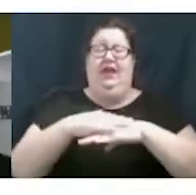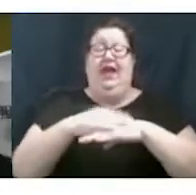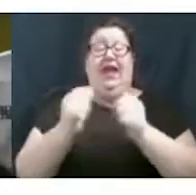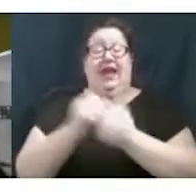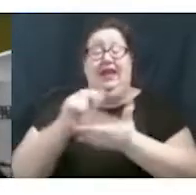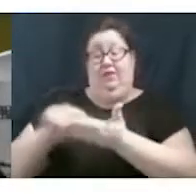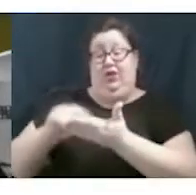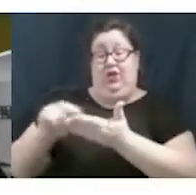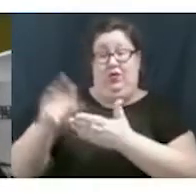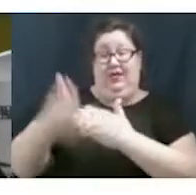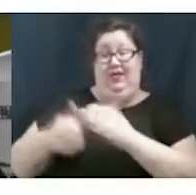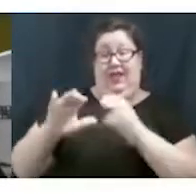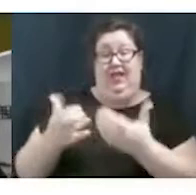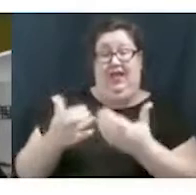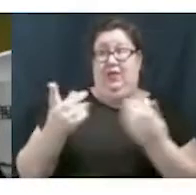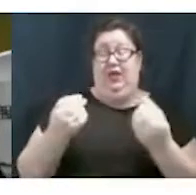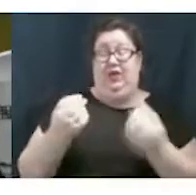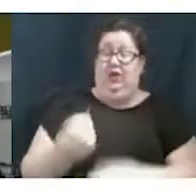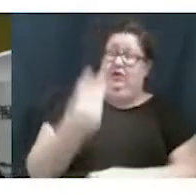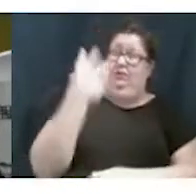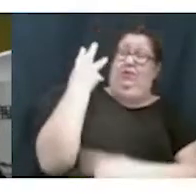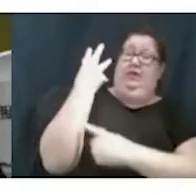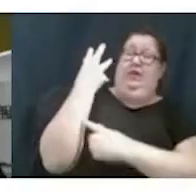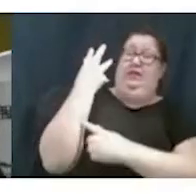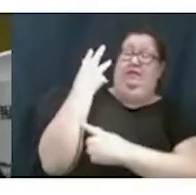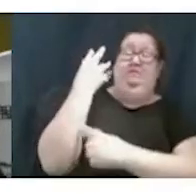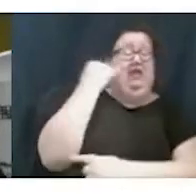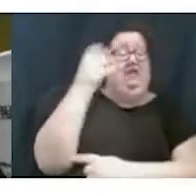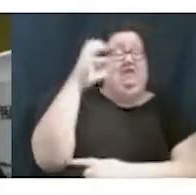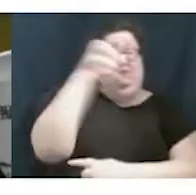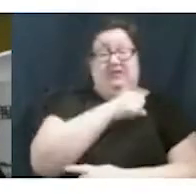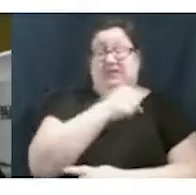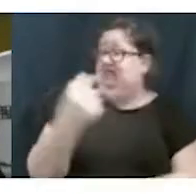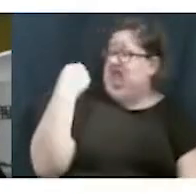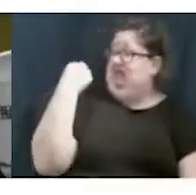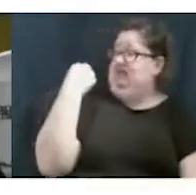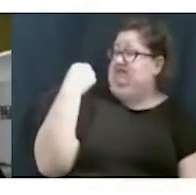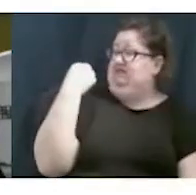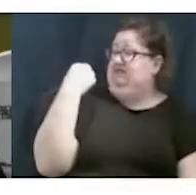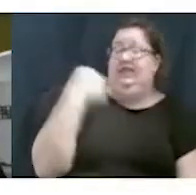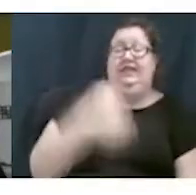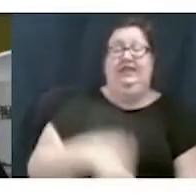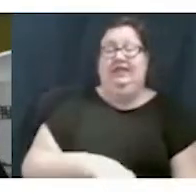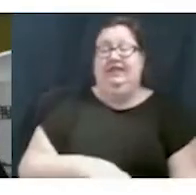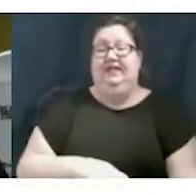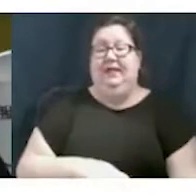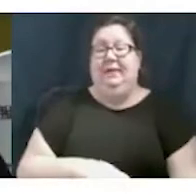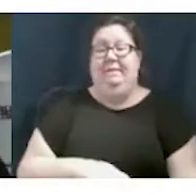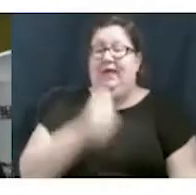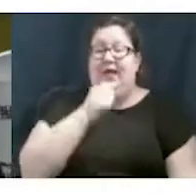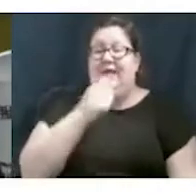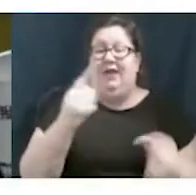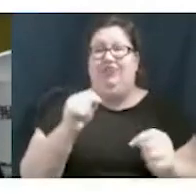end of the class, I'll just put them up on the projector and say, hey, if anyone missed, here it is. Like, and I'm not trying to play got